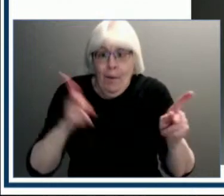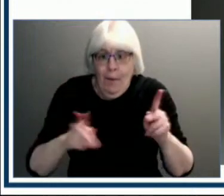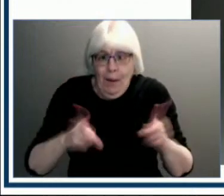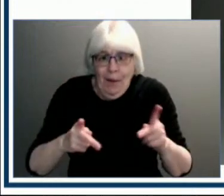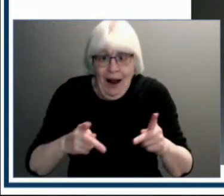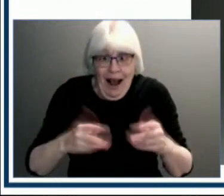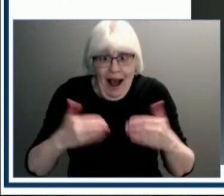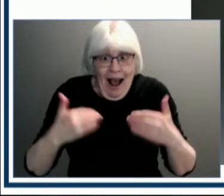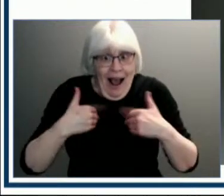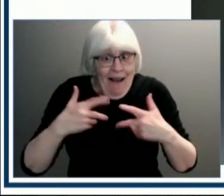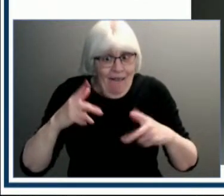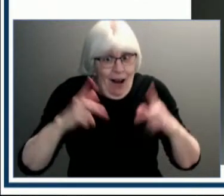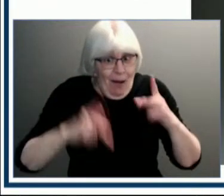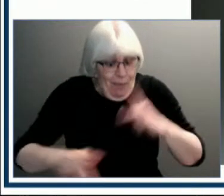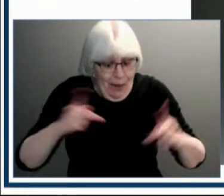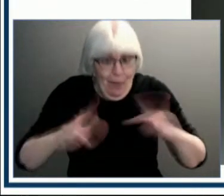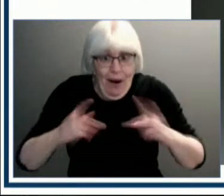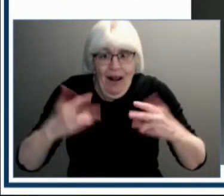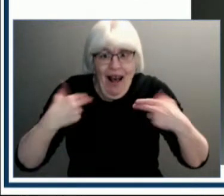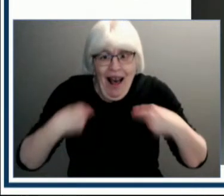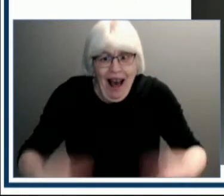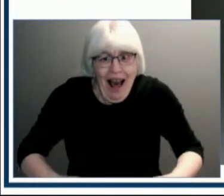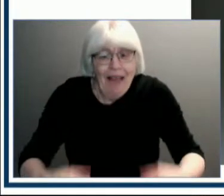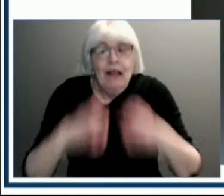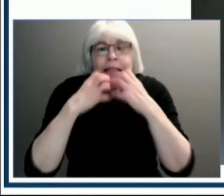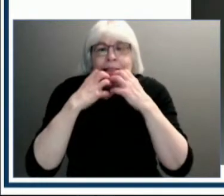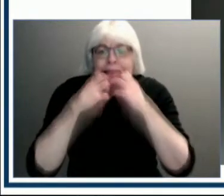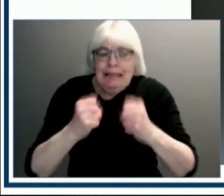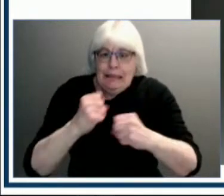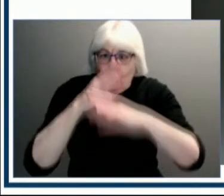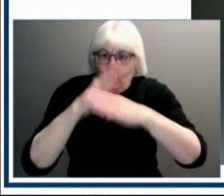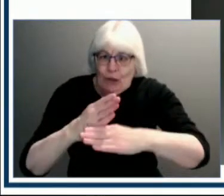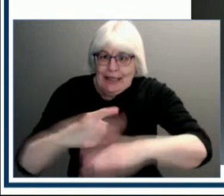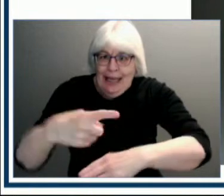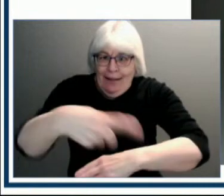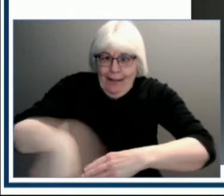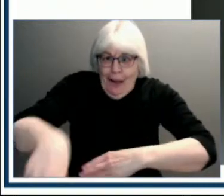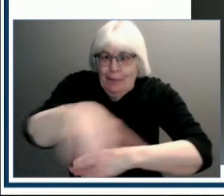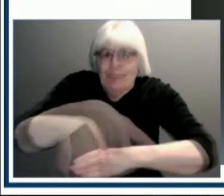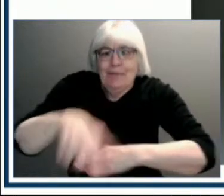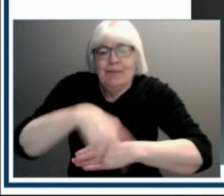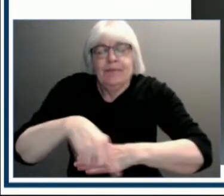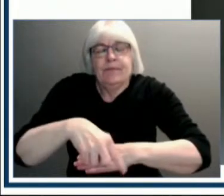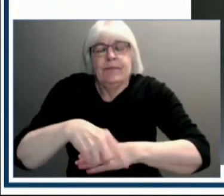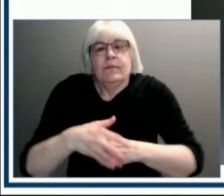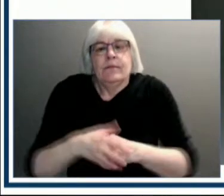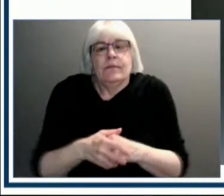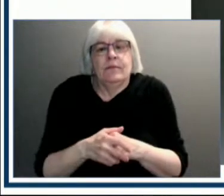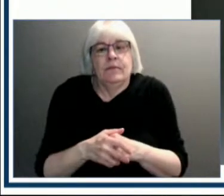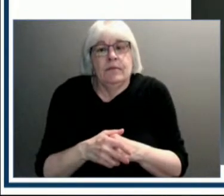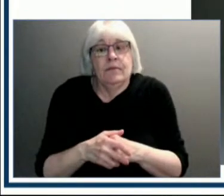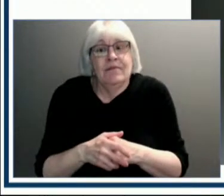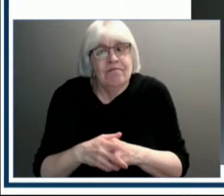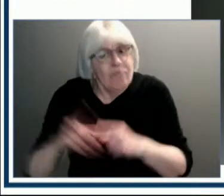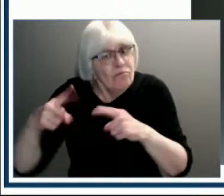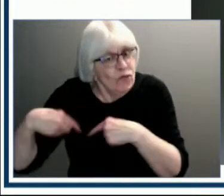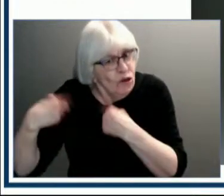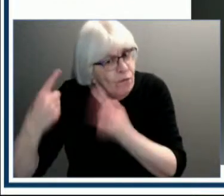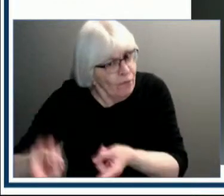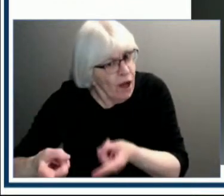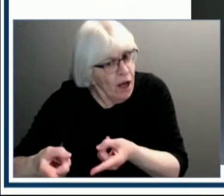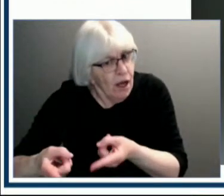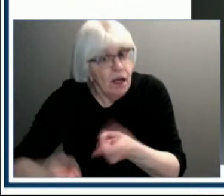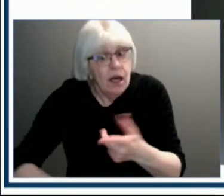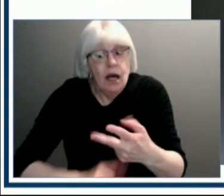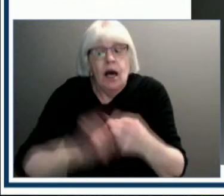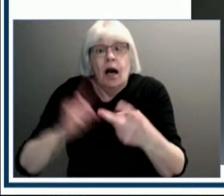disease and hospitalization. And so far, that seems to be what we're seeing. And the second is to protect the